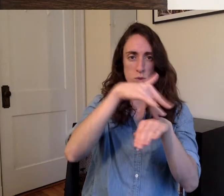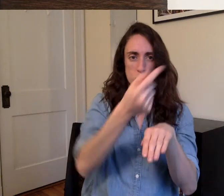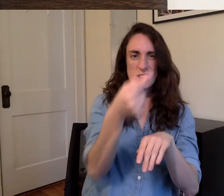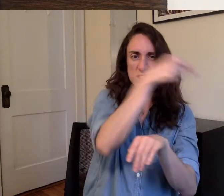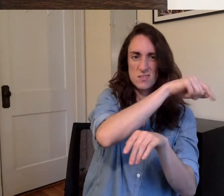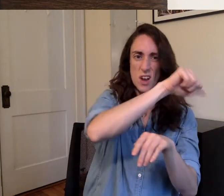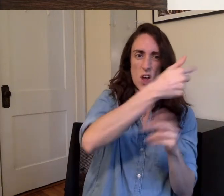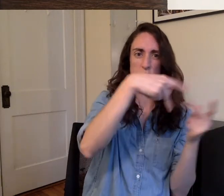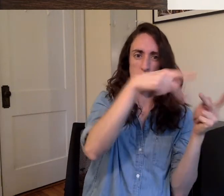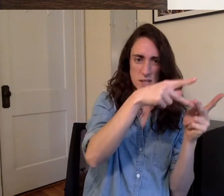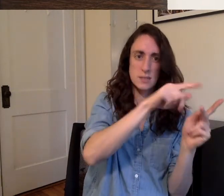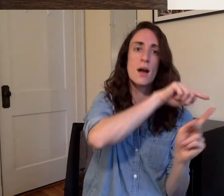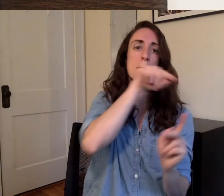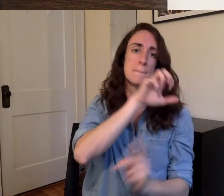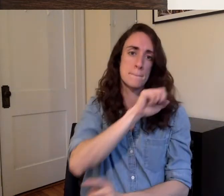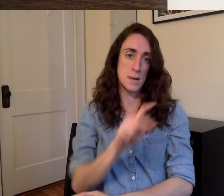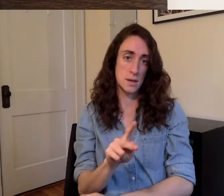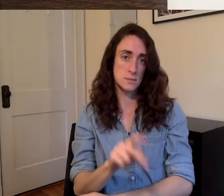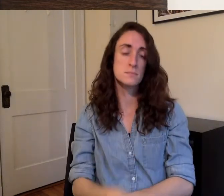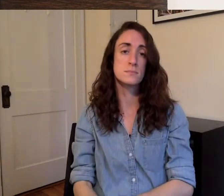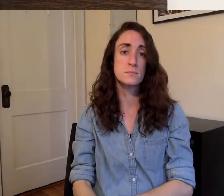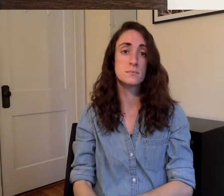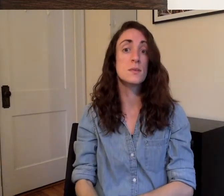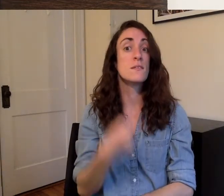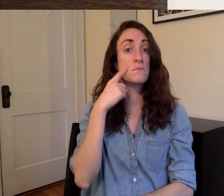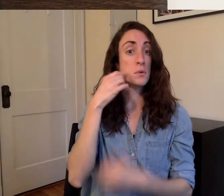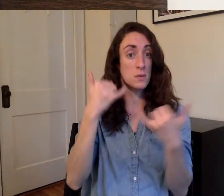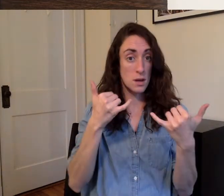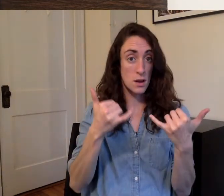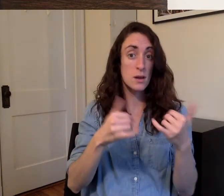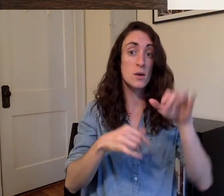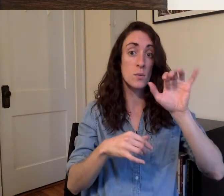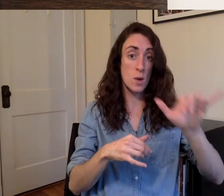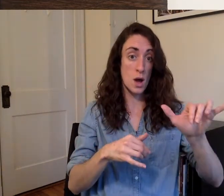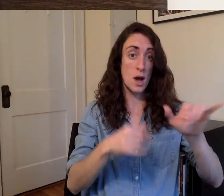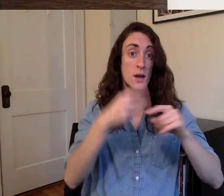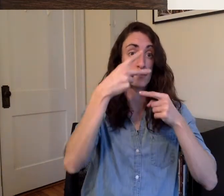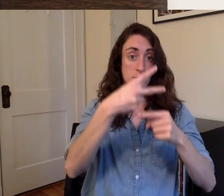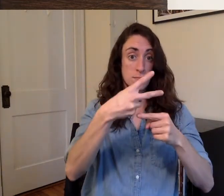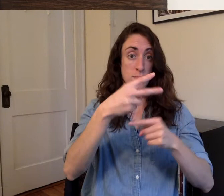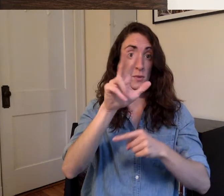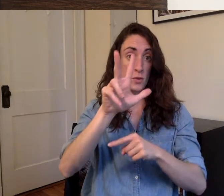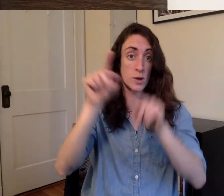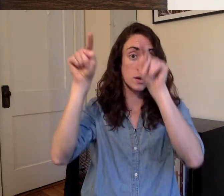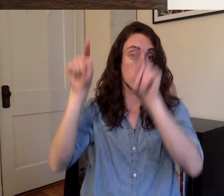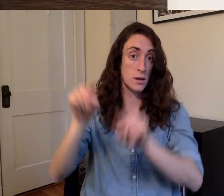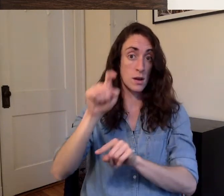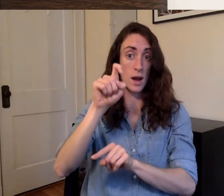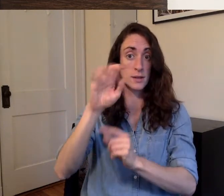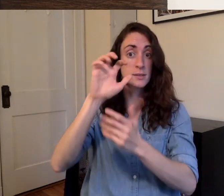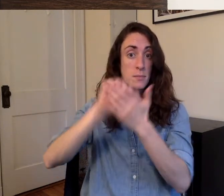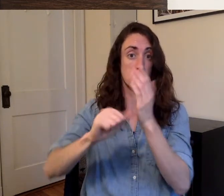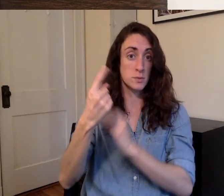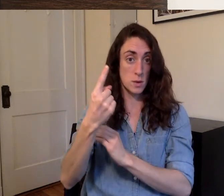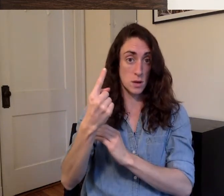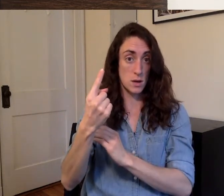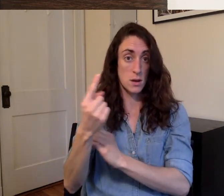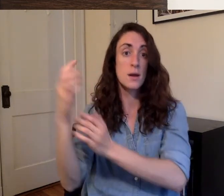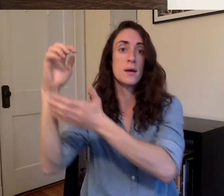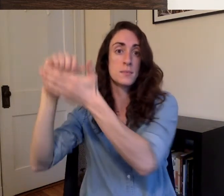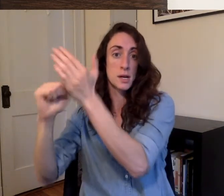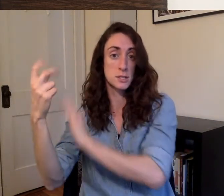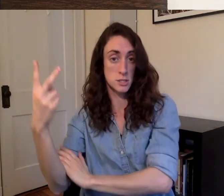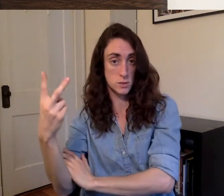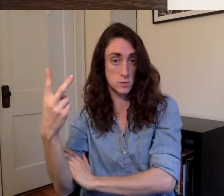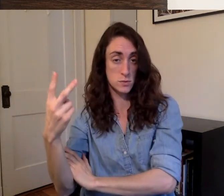then this is a good time to pause the video and look for some resources on that and then come back. So for now, we've got this inequality. Y is less than or equal